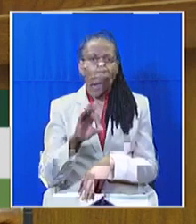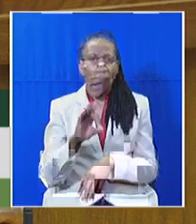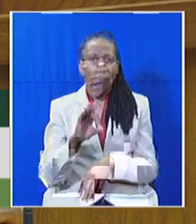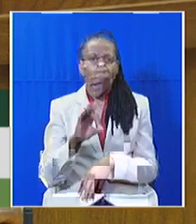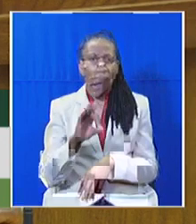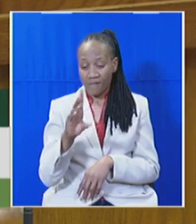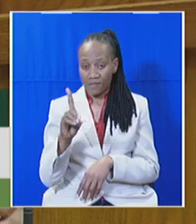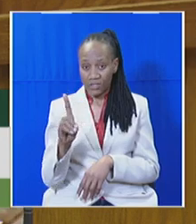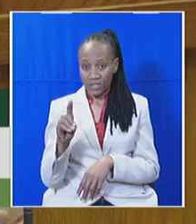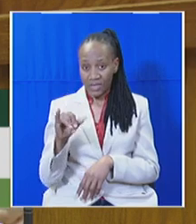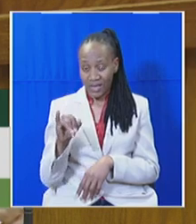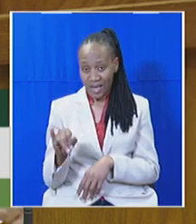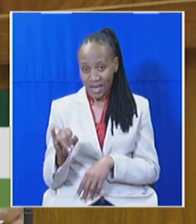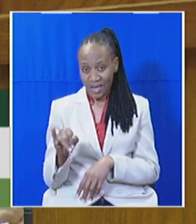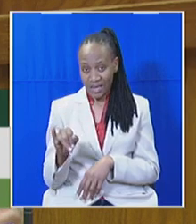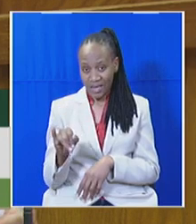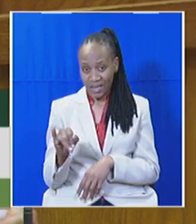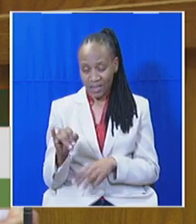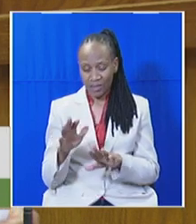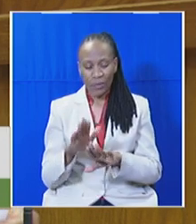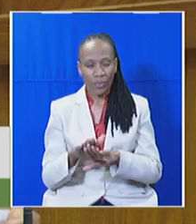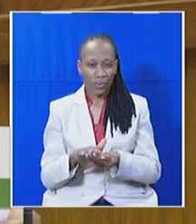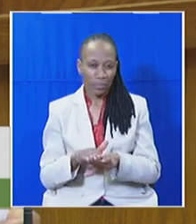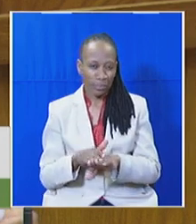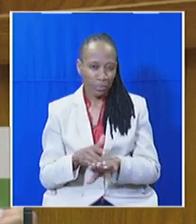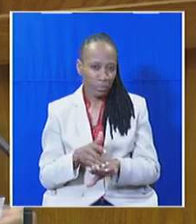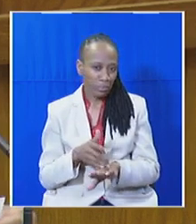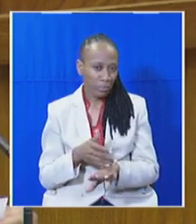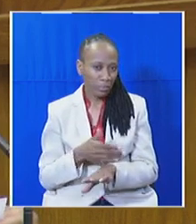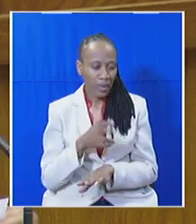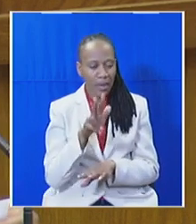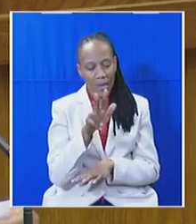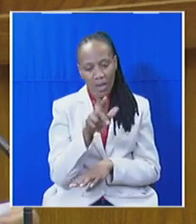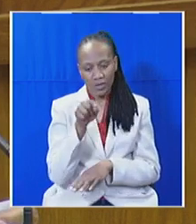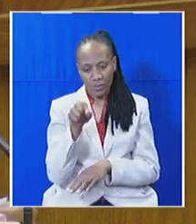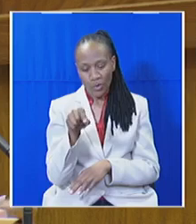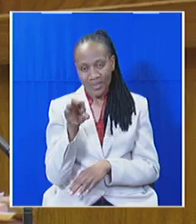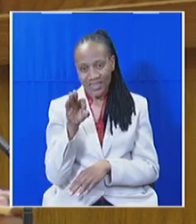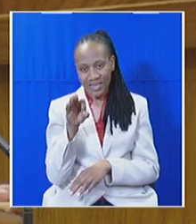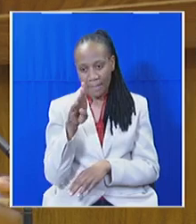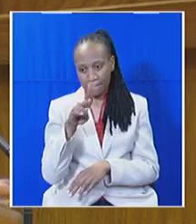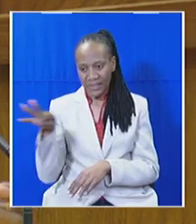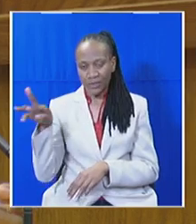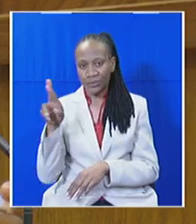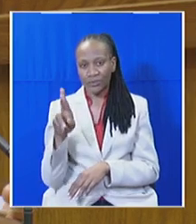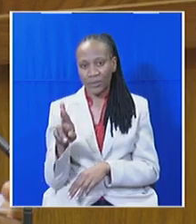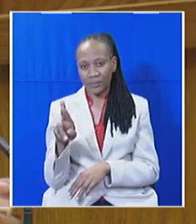FDI inflows slowed by 8.3 billion rand,